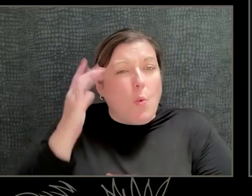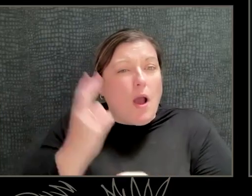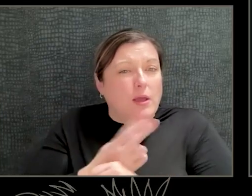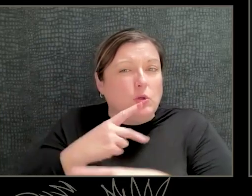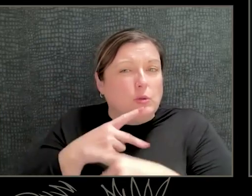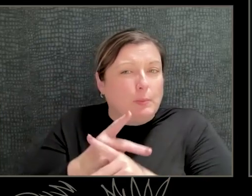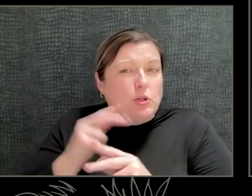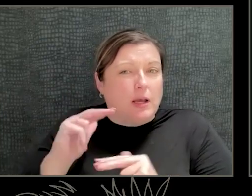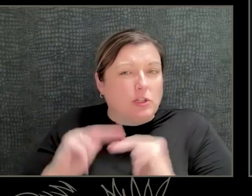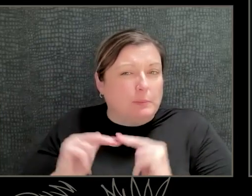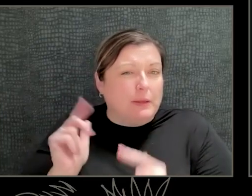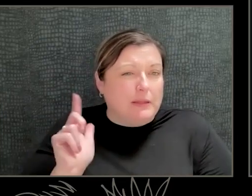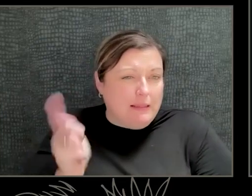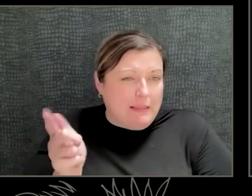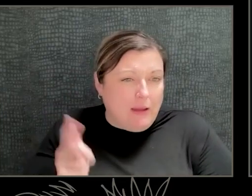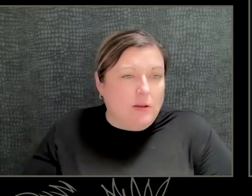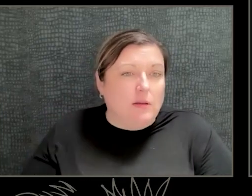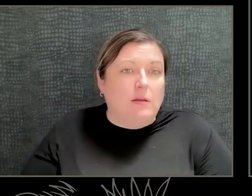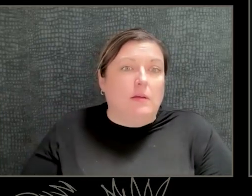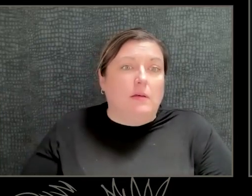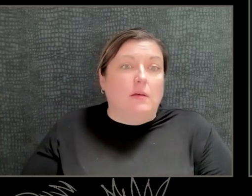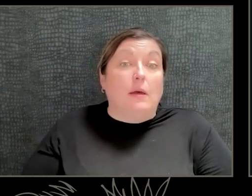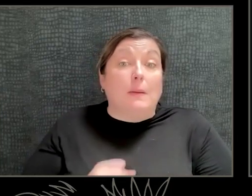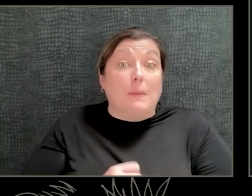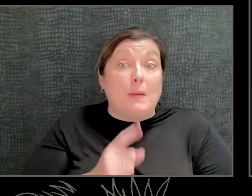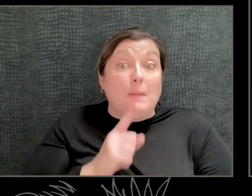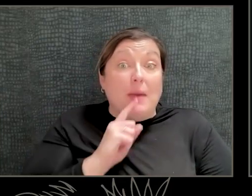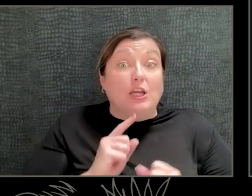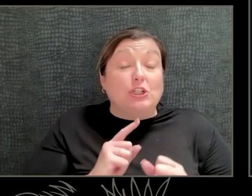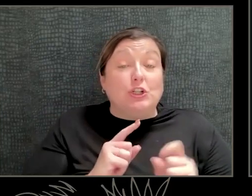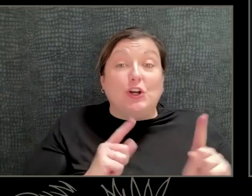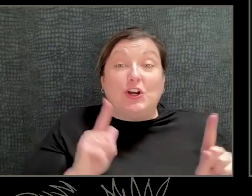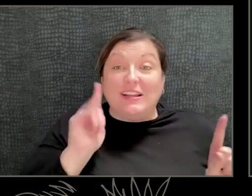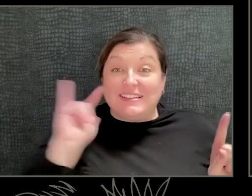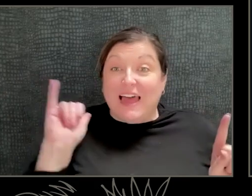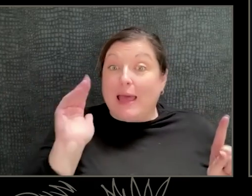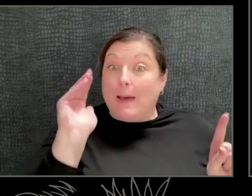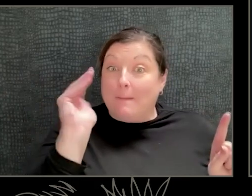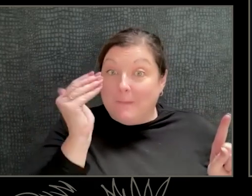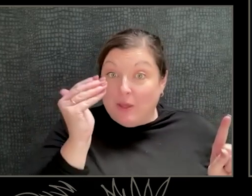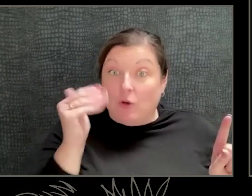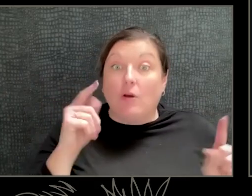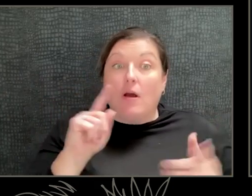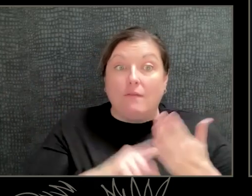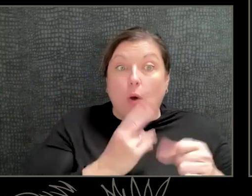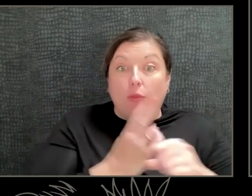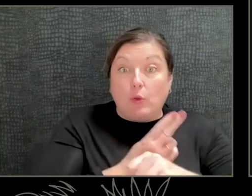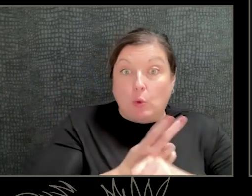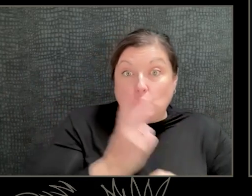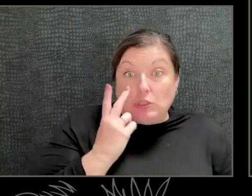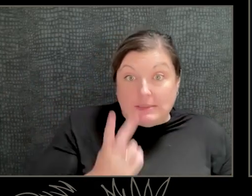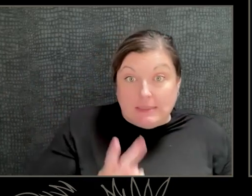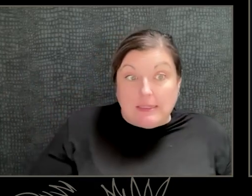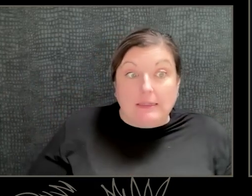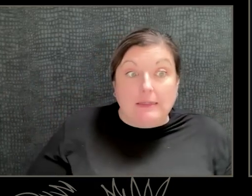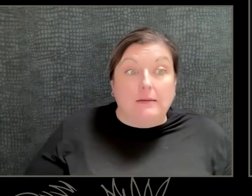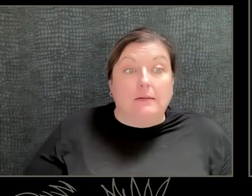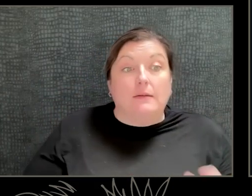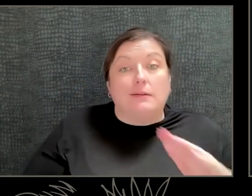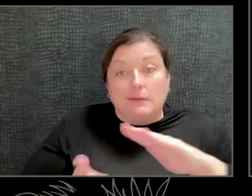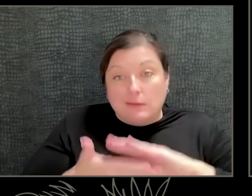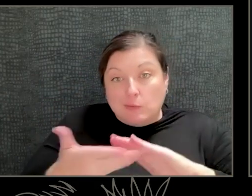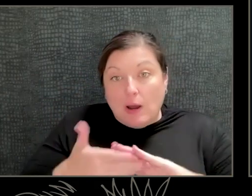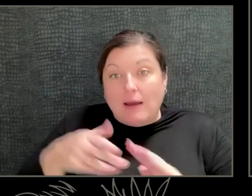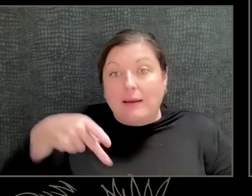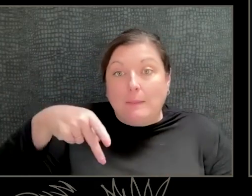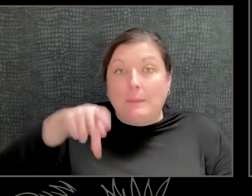later. But we do want to make sure that we're mirroring what our users are going to be seeing. And then we can go ahead and run npx